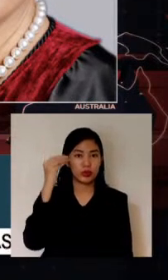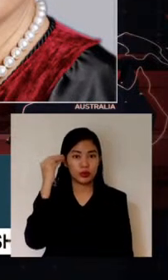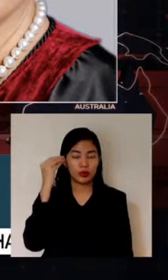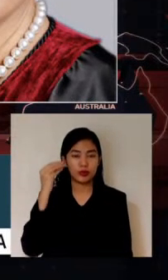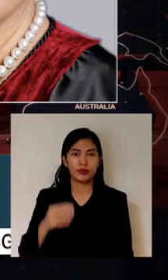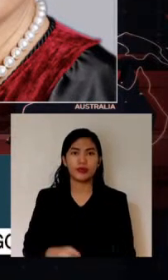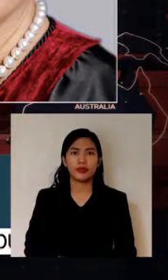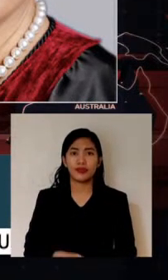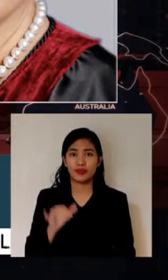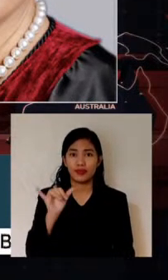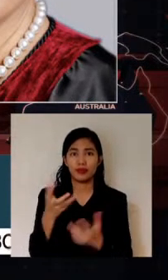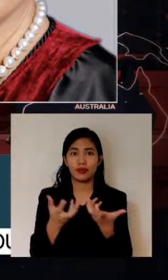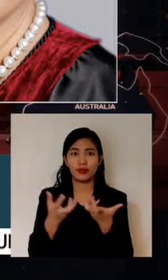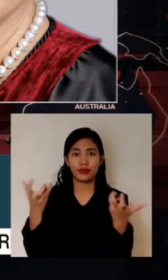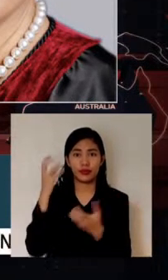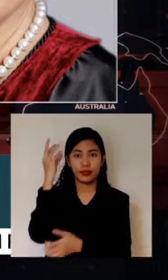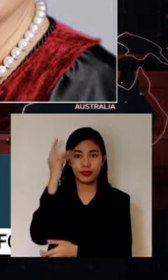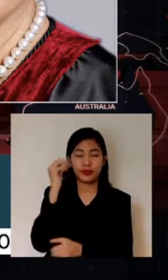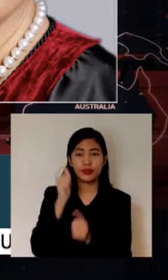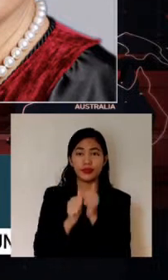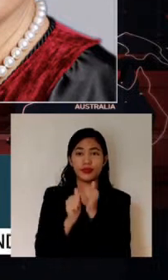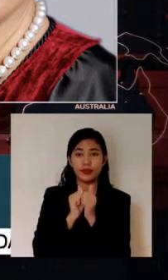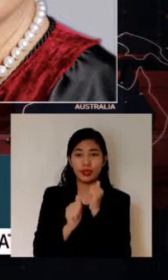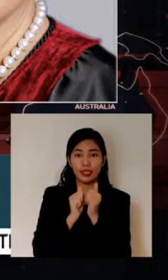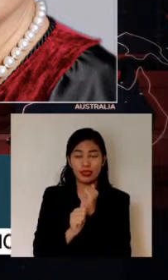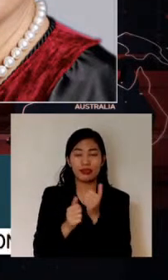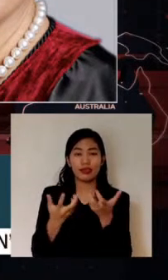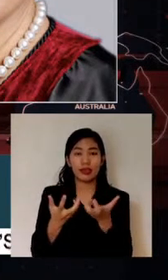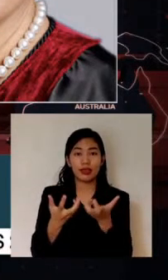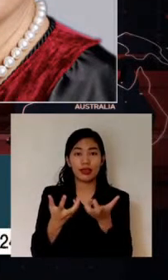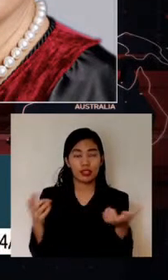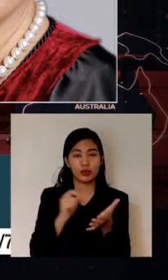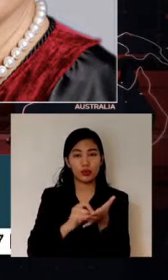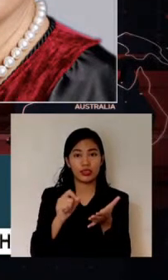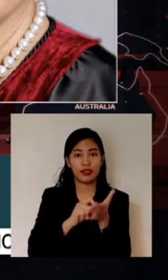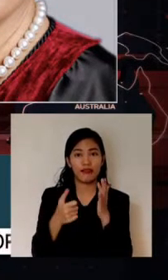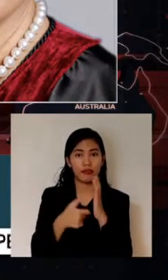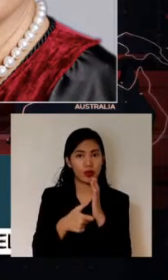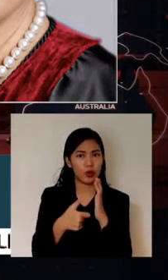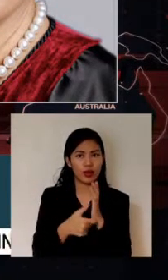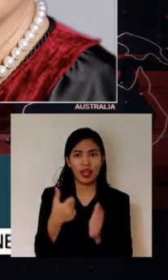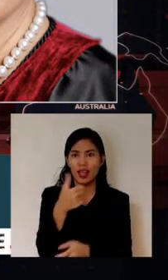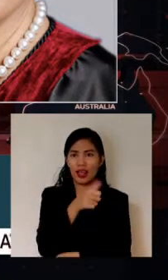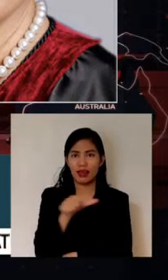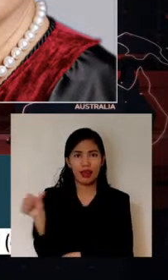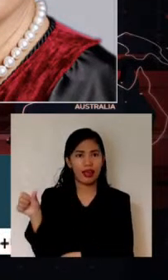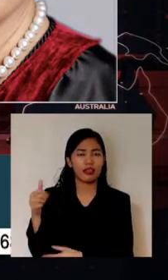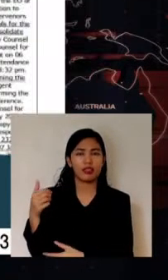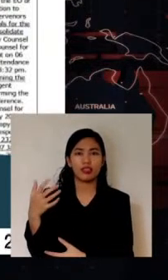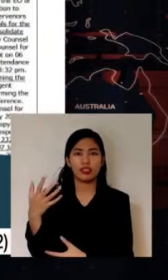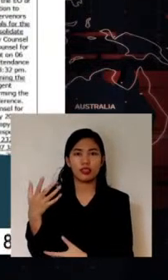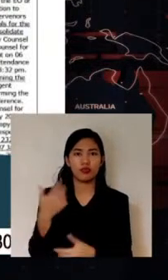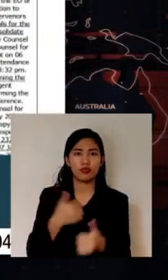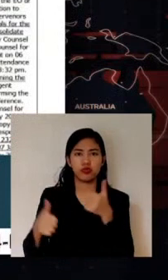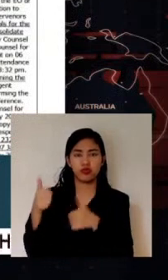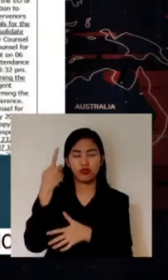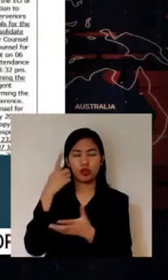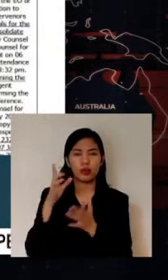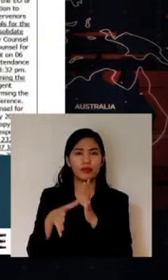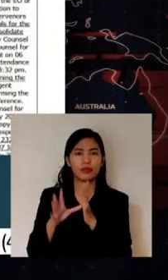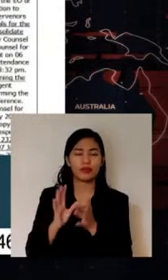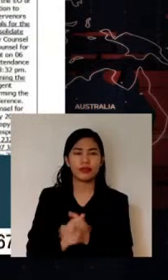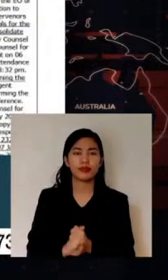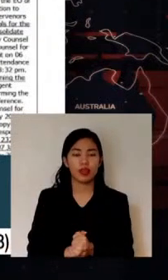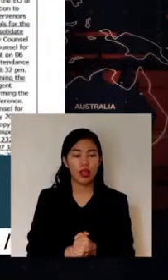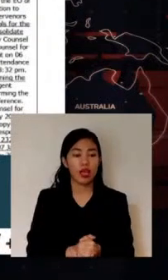separate written vote of any commissioner. Separate from the resolution. The petitions